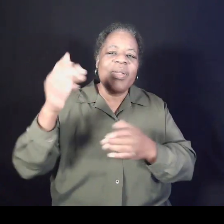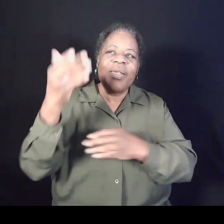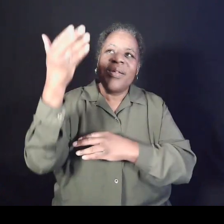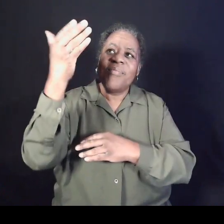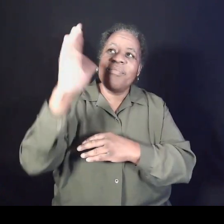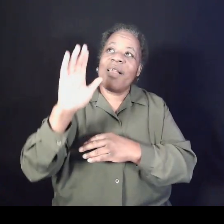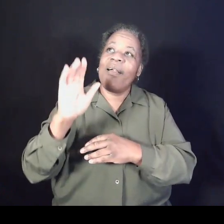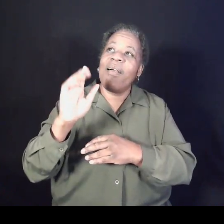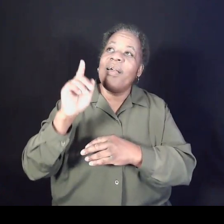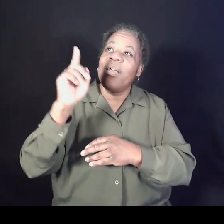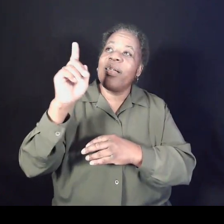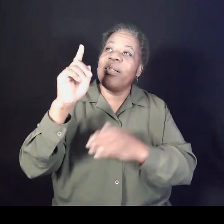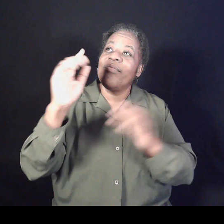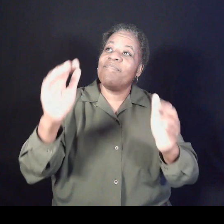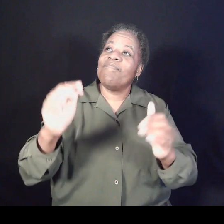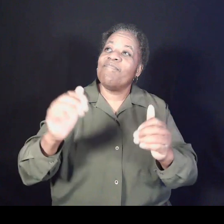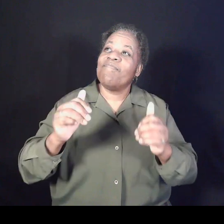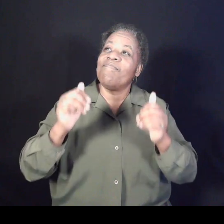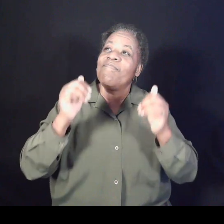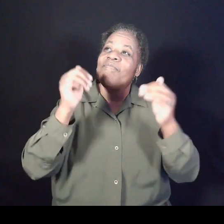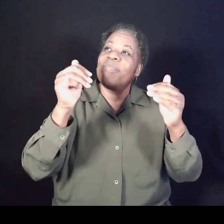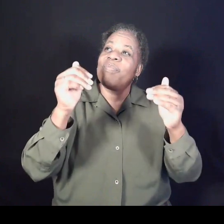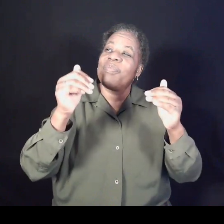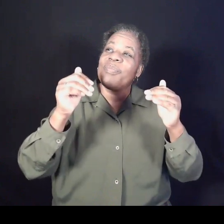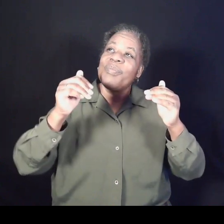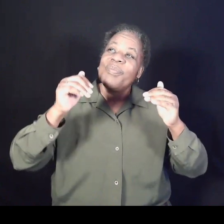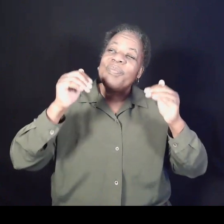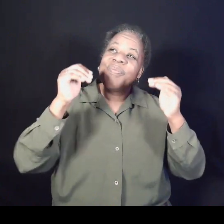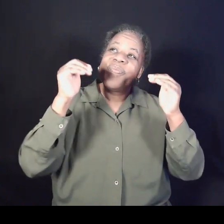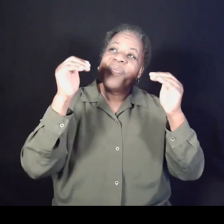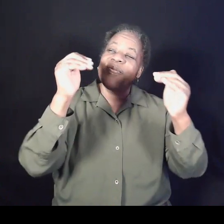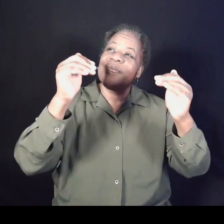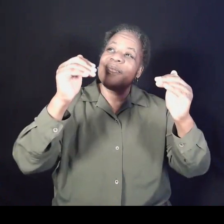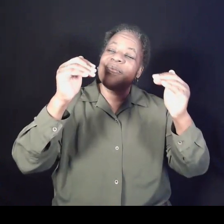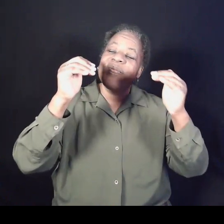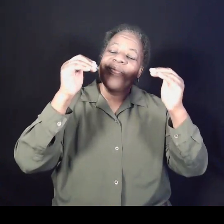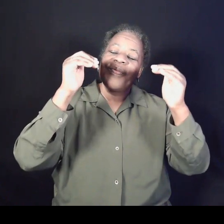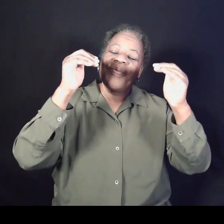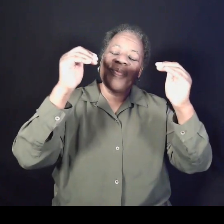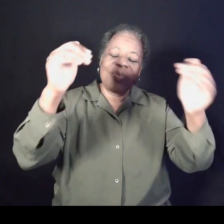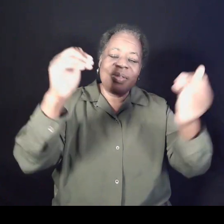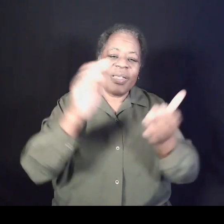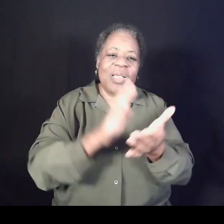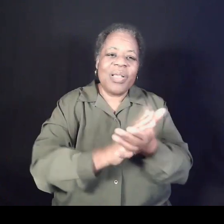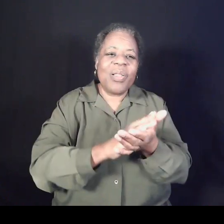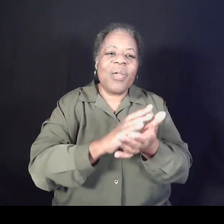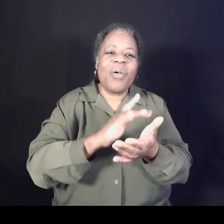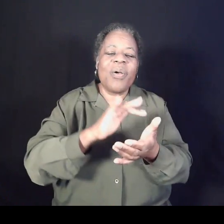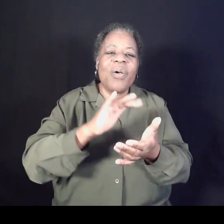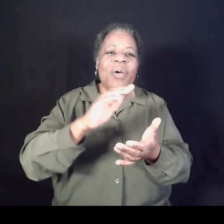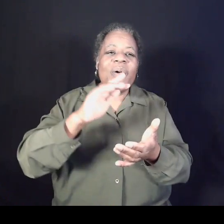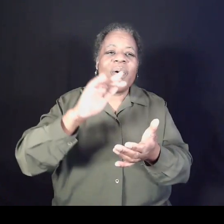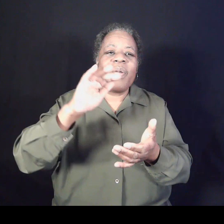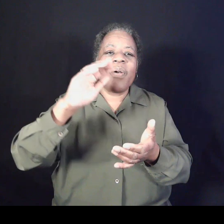Gloria in excelsis Deo.